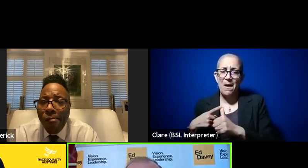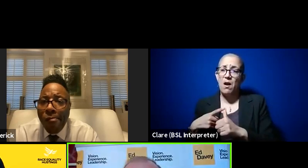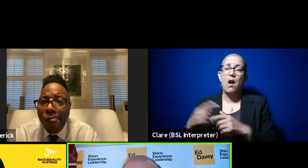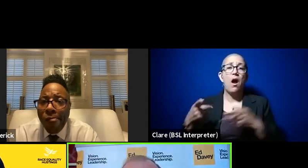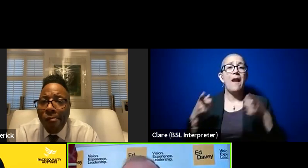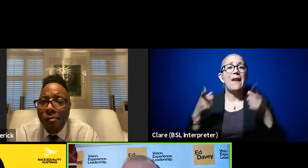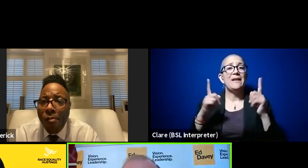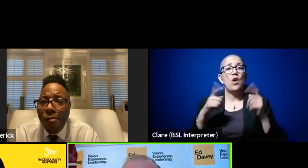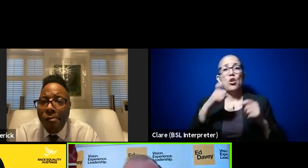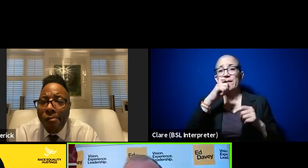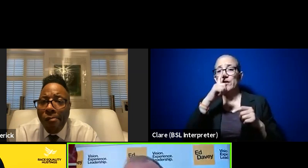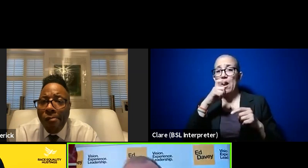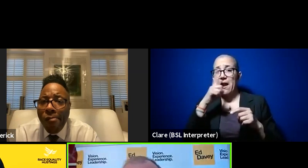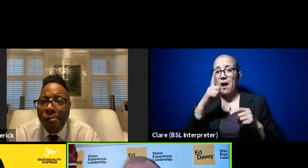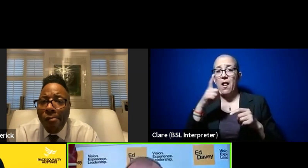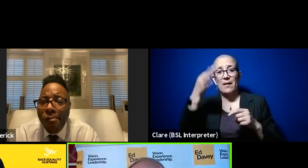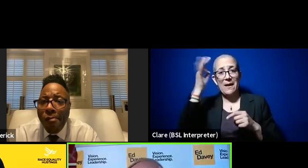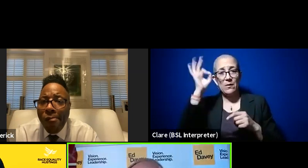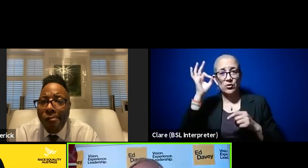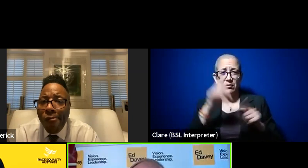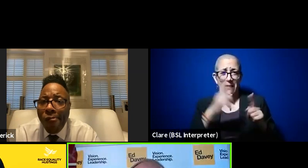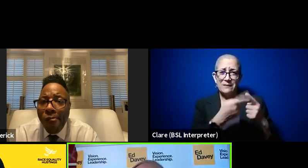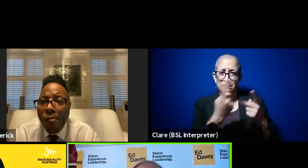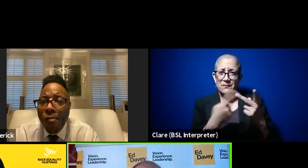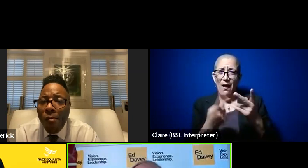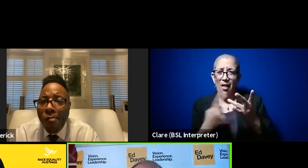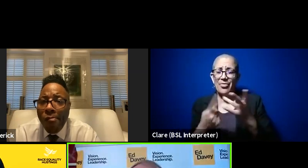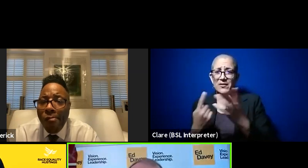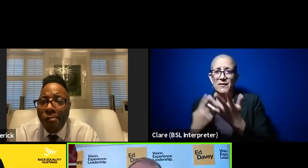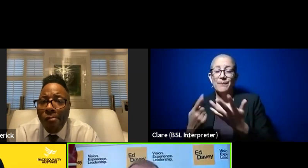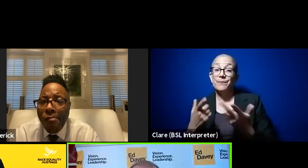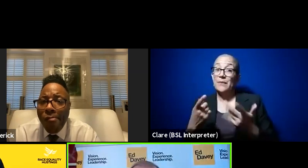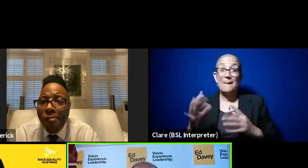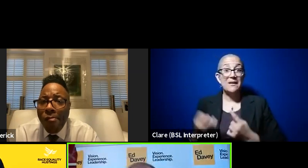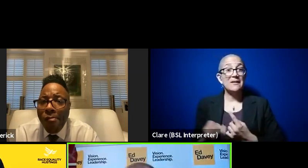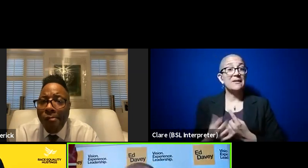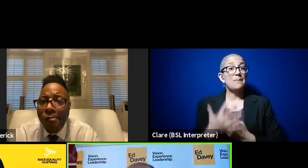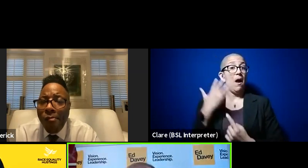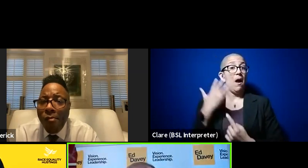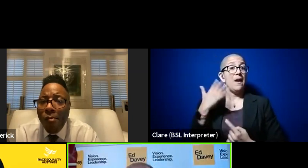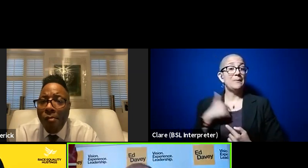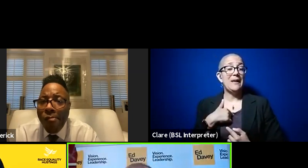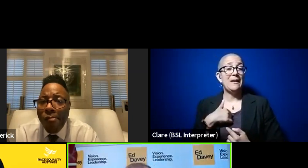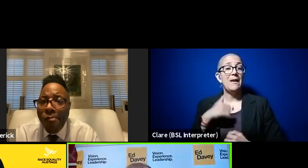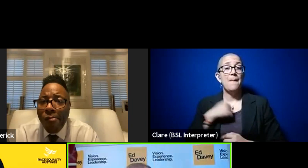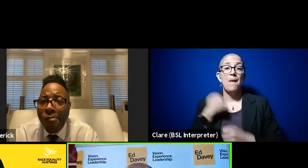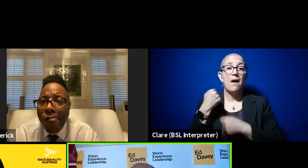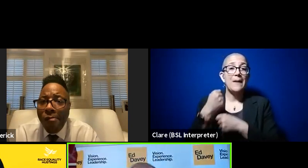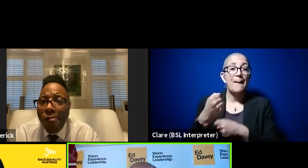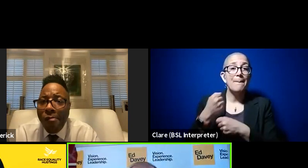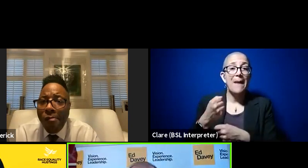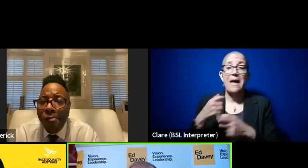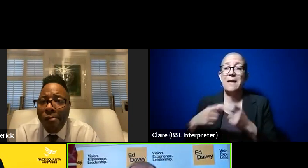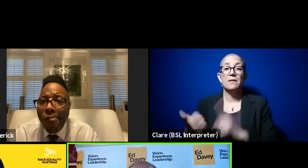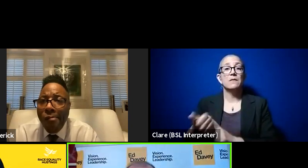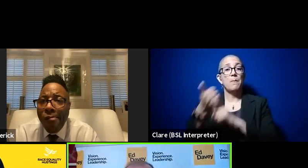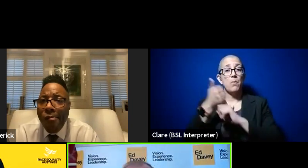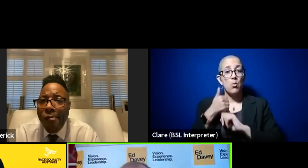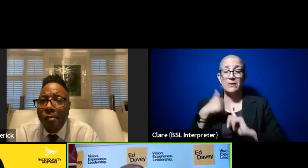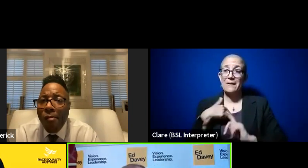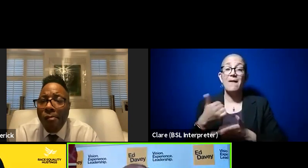Council, and others. And they've inspired me in my campaign, been very supportive of me, helped me understand the issues.